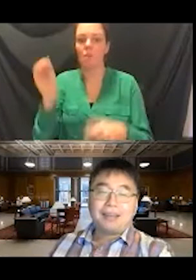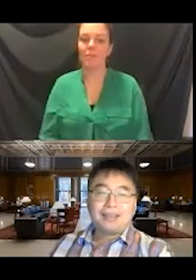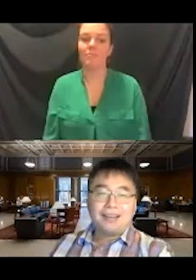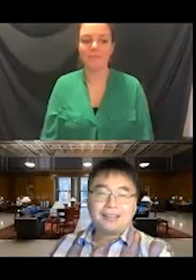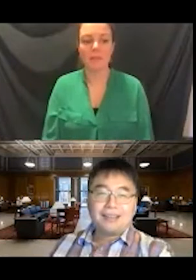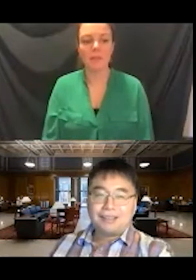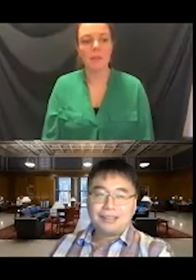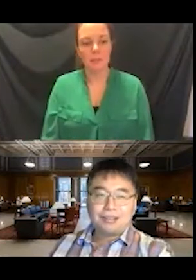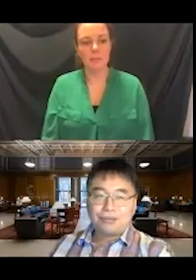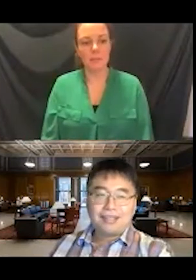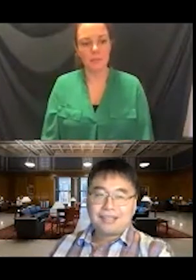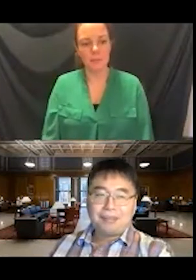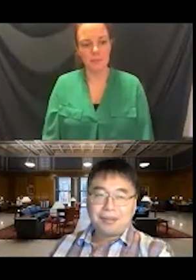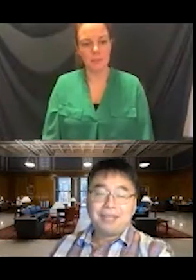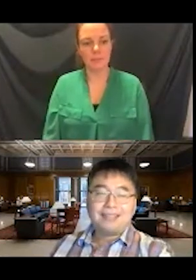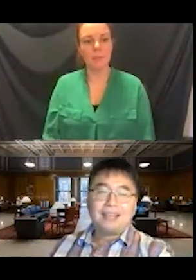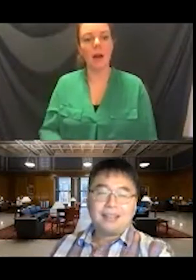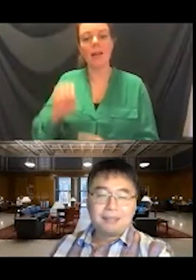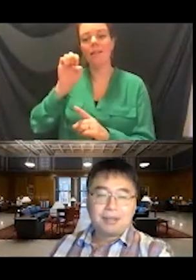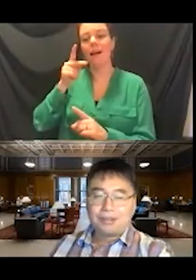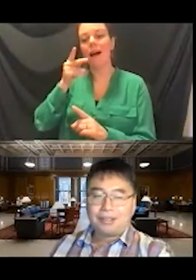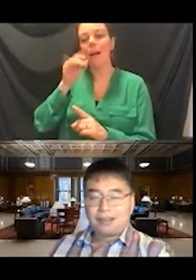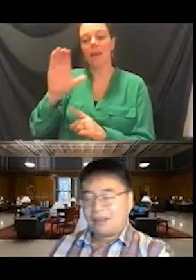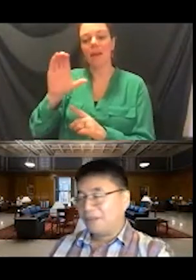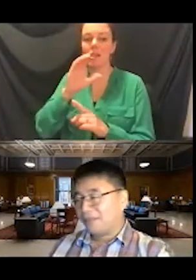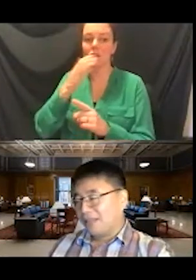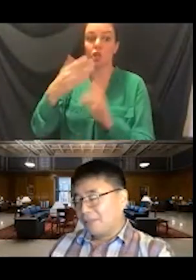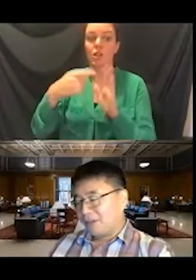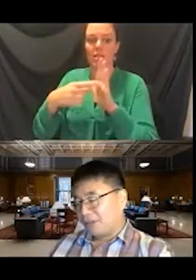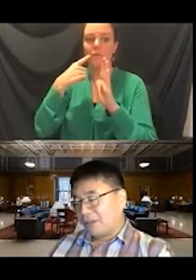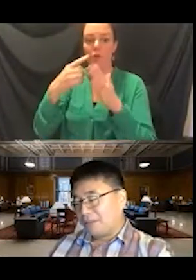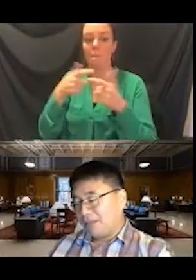Epic is a great example of big data, especially in healthcare.